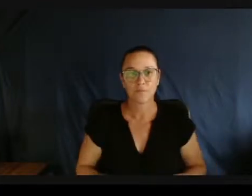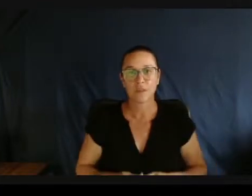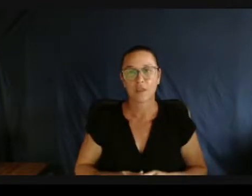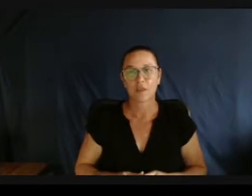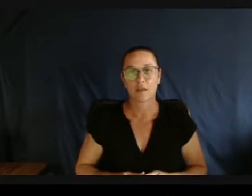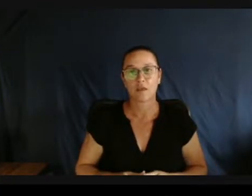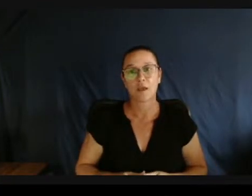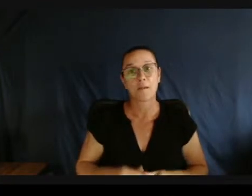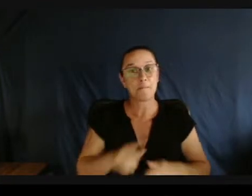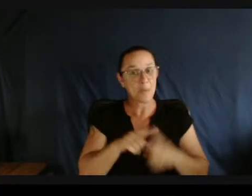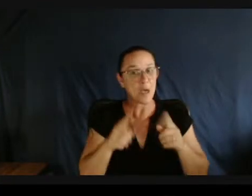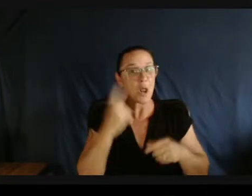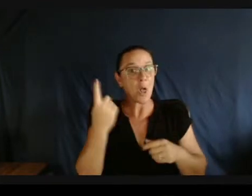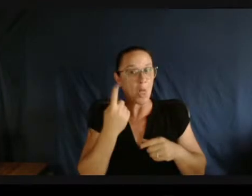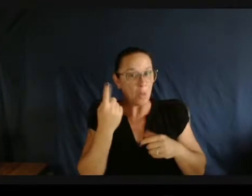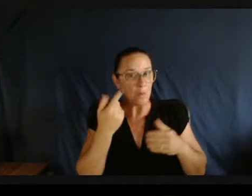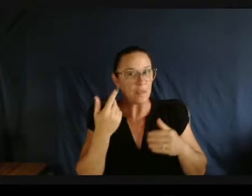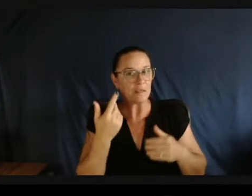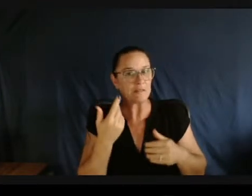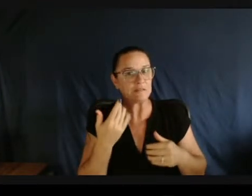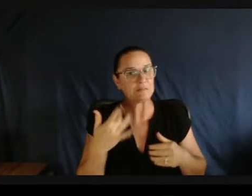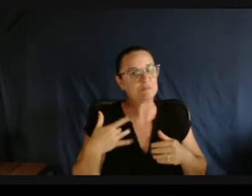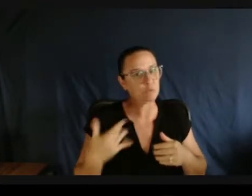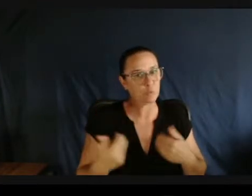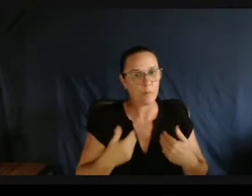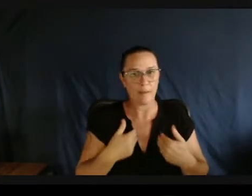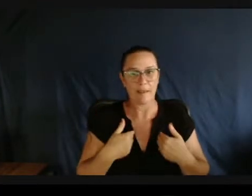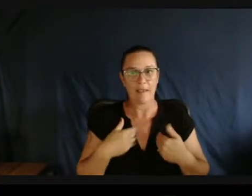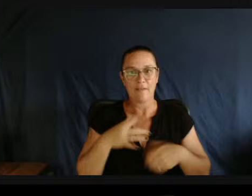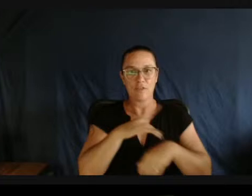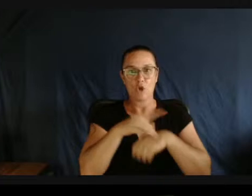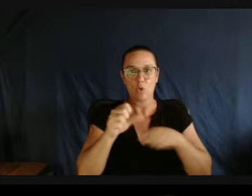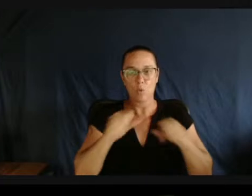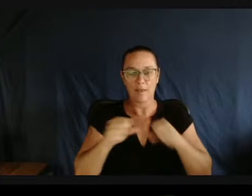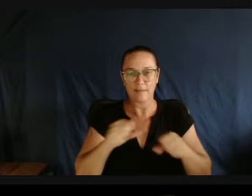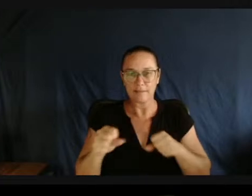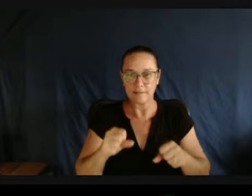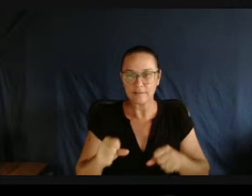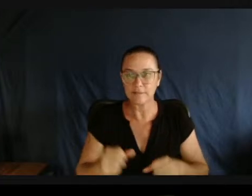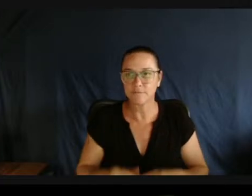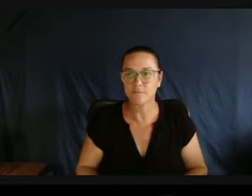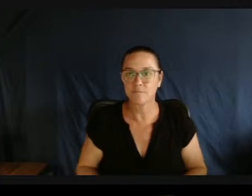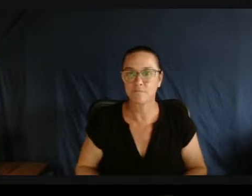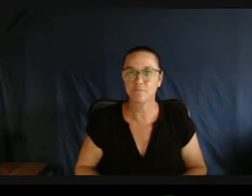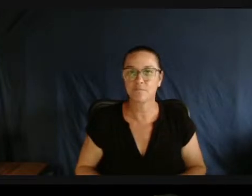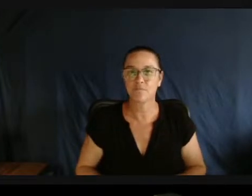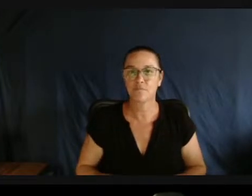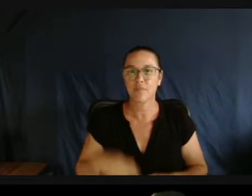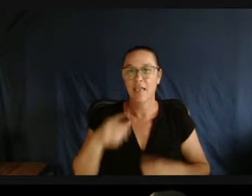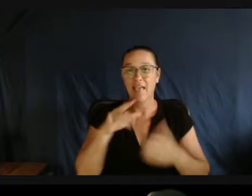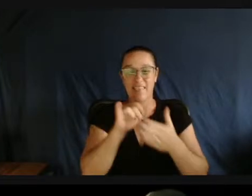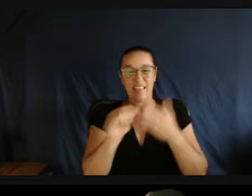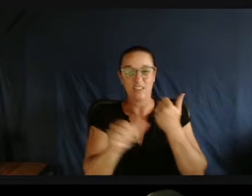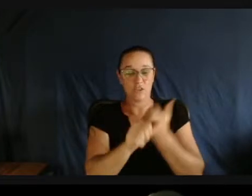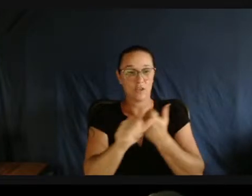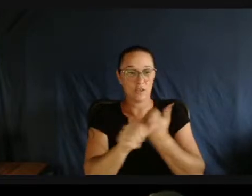are the earthquakes. My old advisor used to joke that the earthquakes are the hazard that's going to get everyone, but they're the least sexy ones.